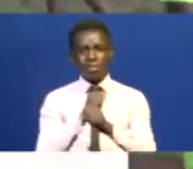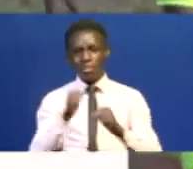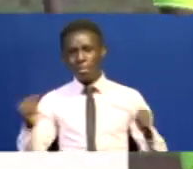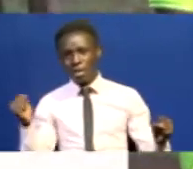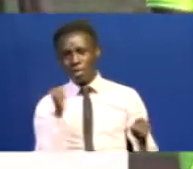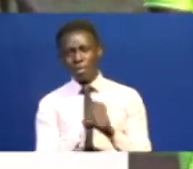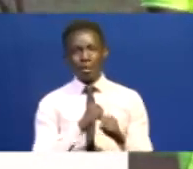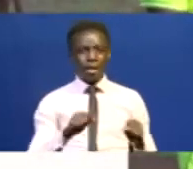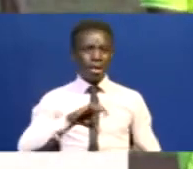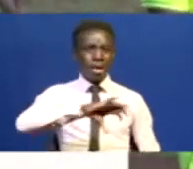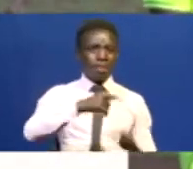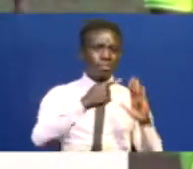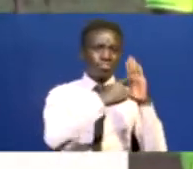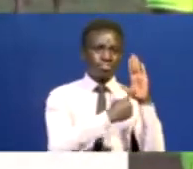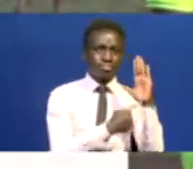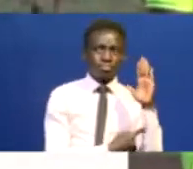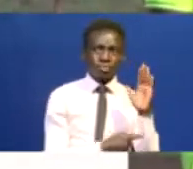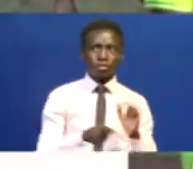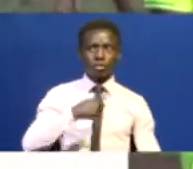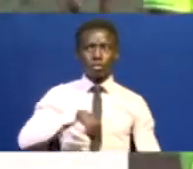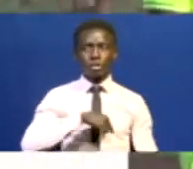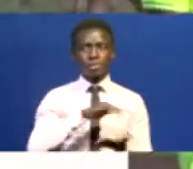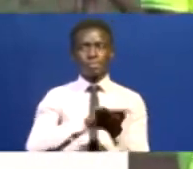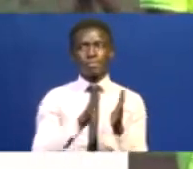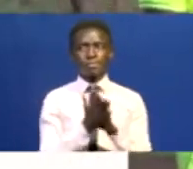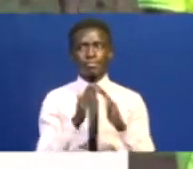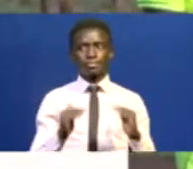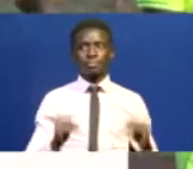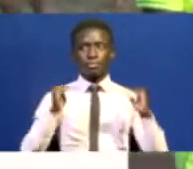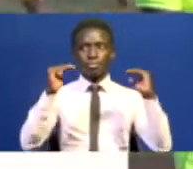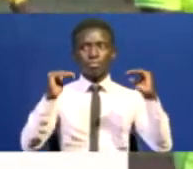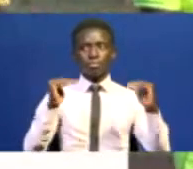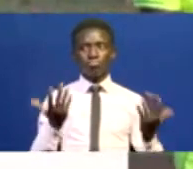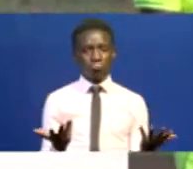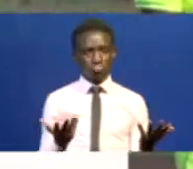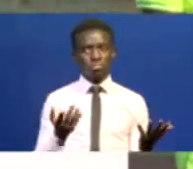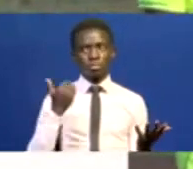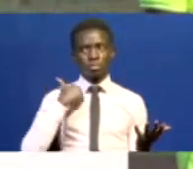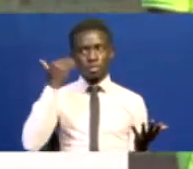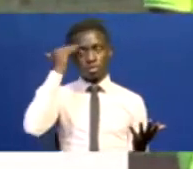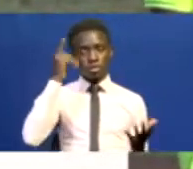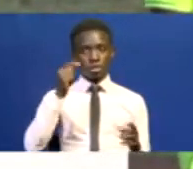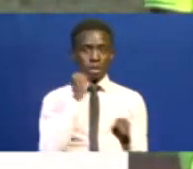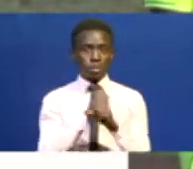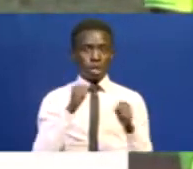league tumekuwa promoted, and najua hiyo bidii